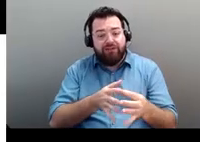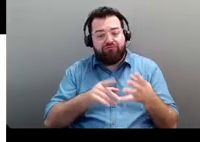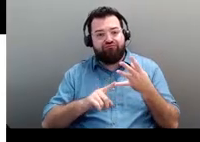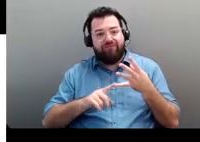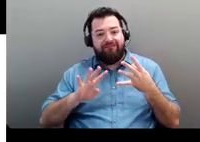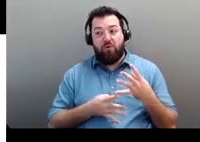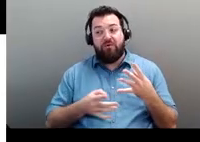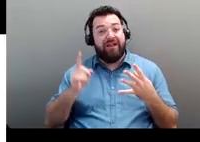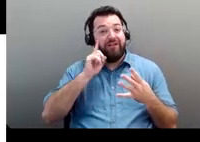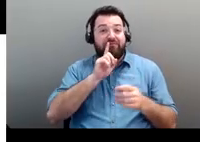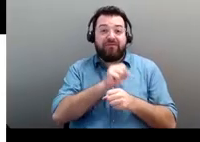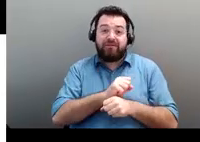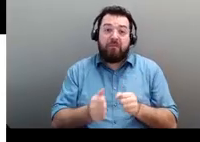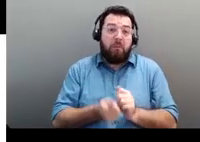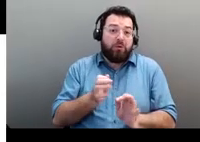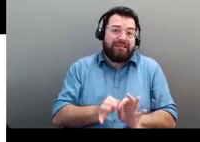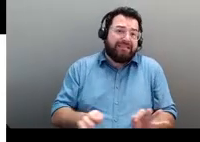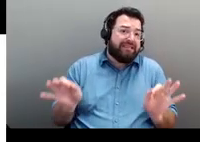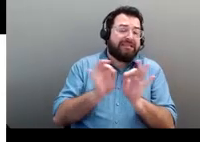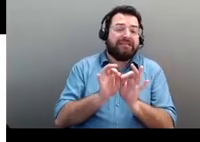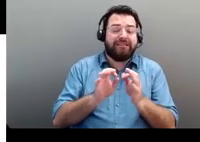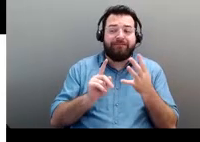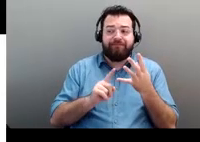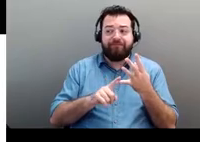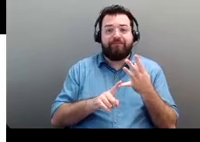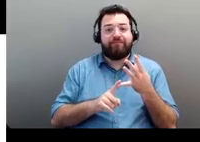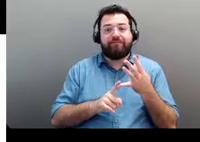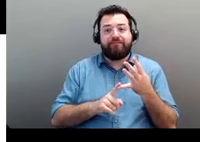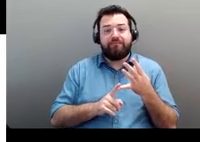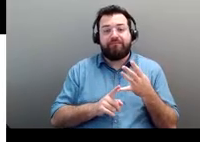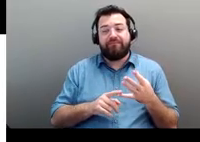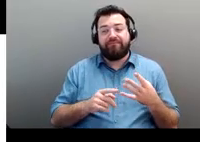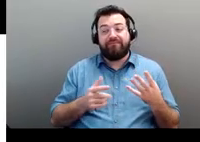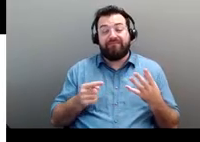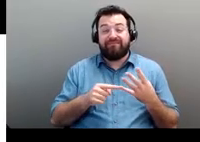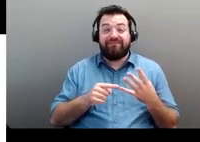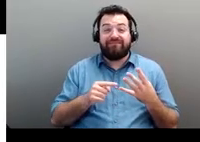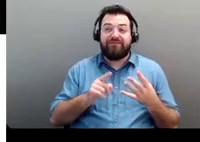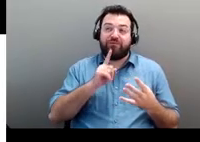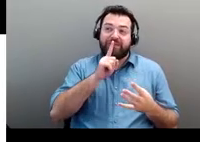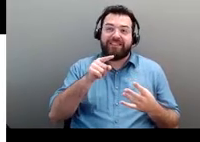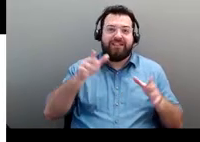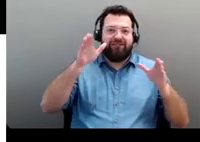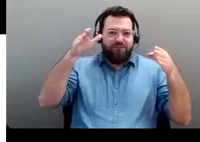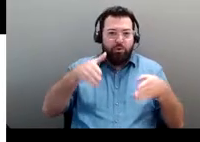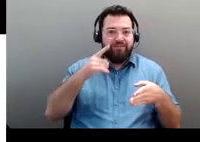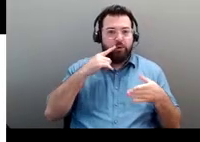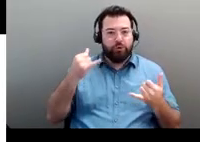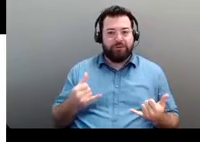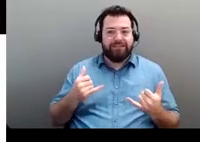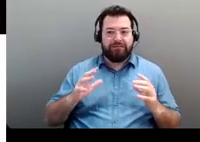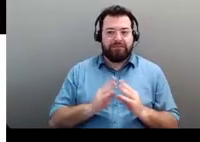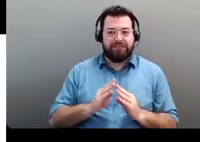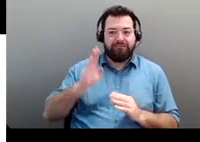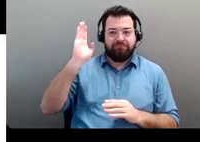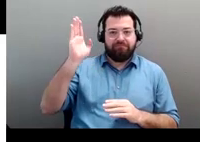most crucial component, which will in some ways be the focus of the session today, which is critical